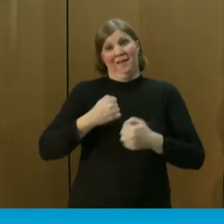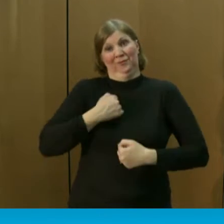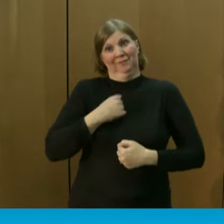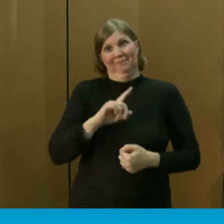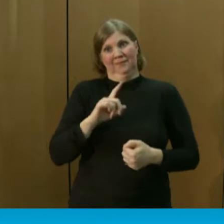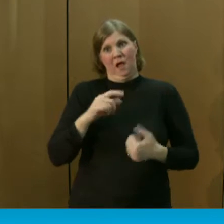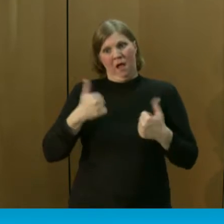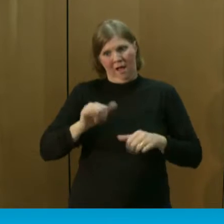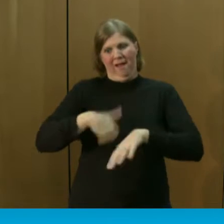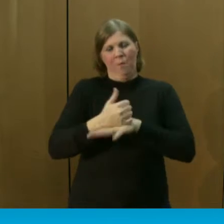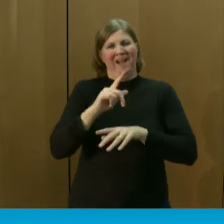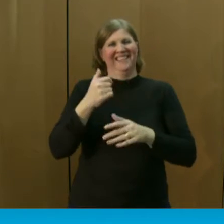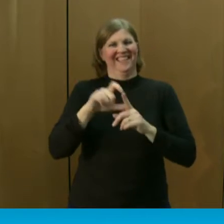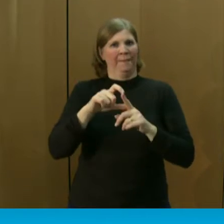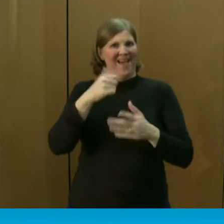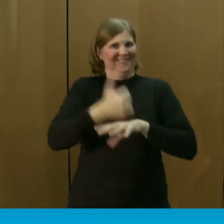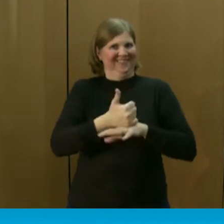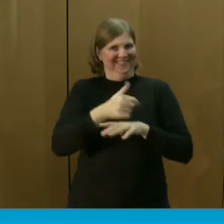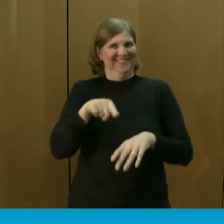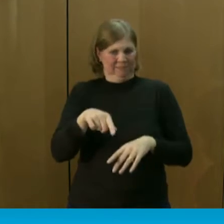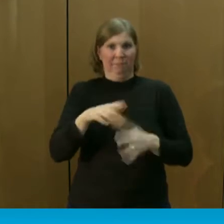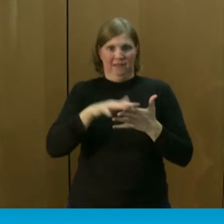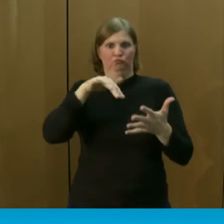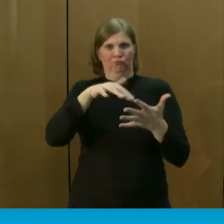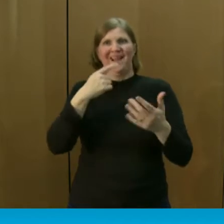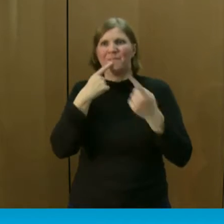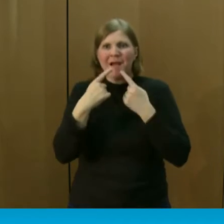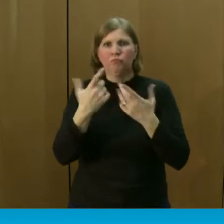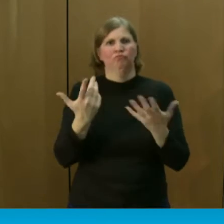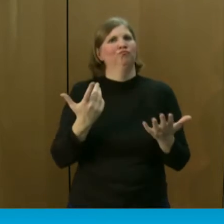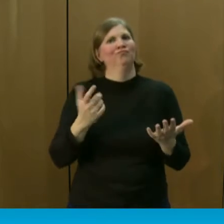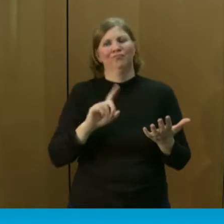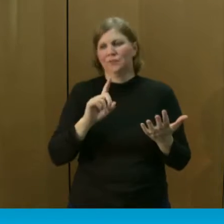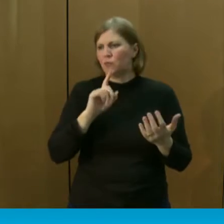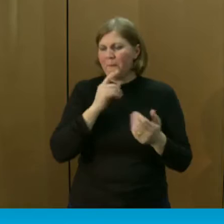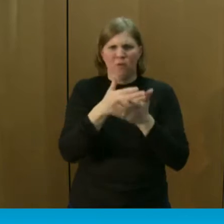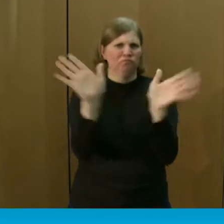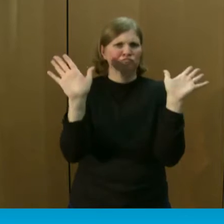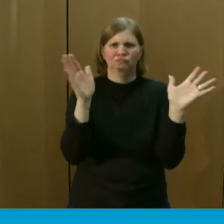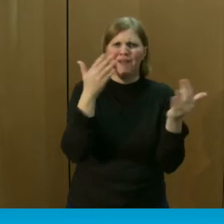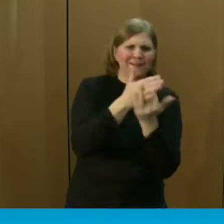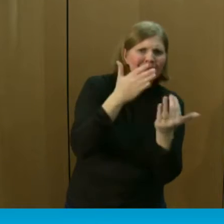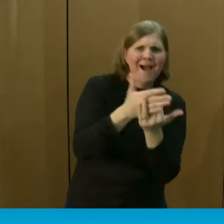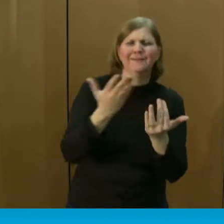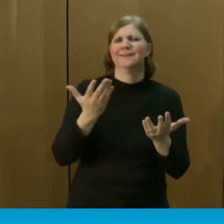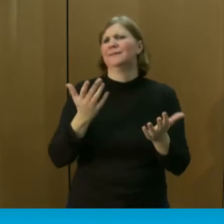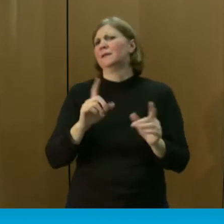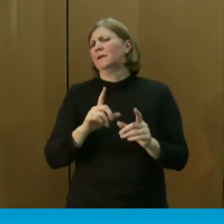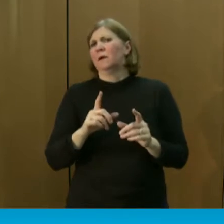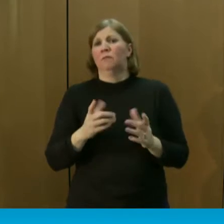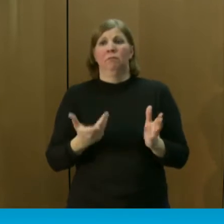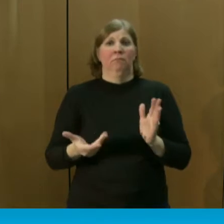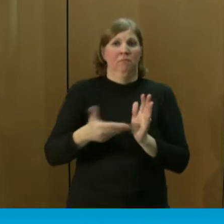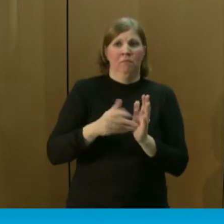advice, so many pieces of information on the accessibility of getting into venues, but also as a performer, how those